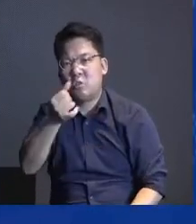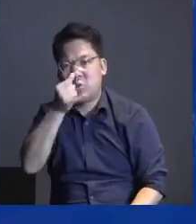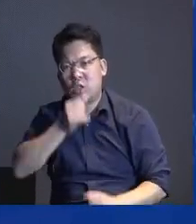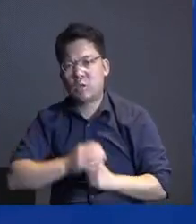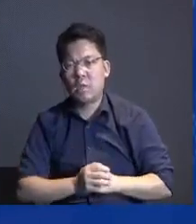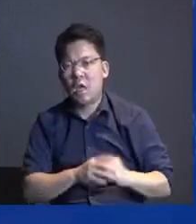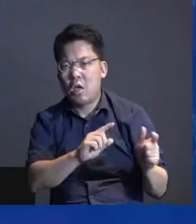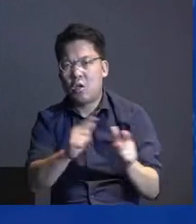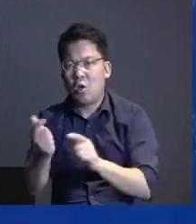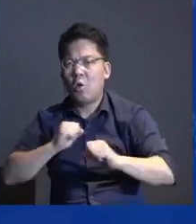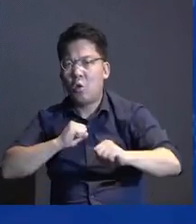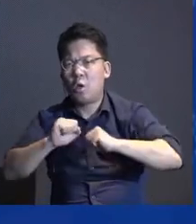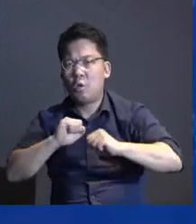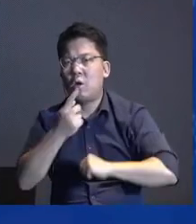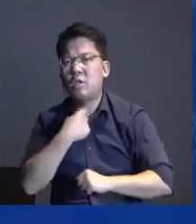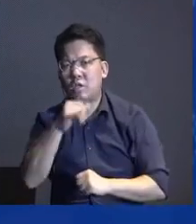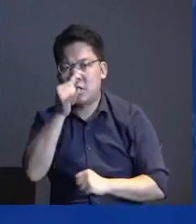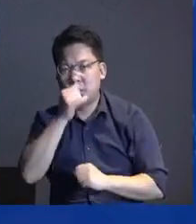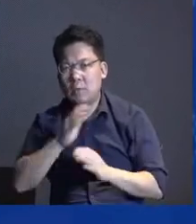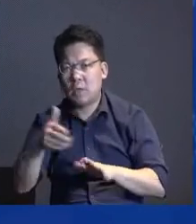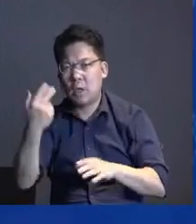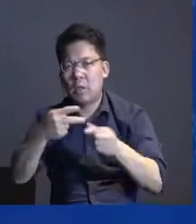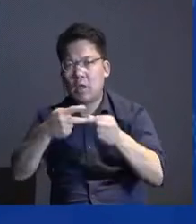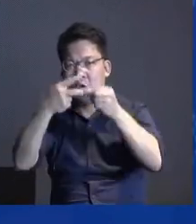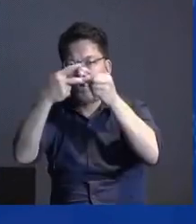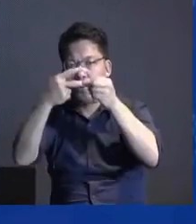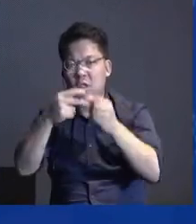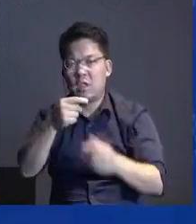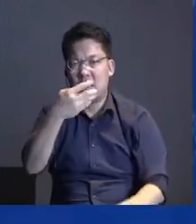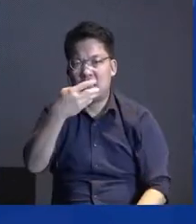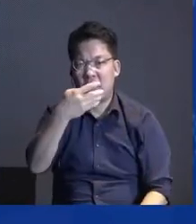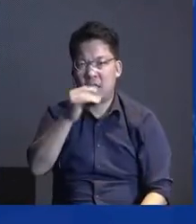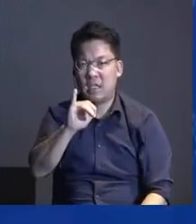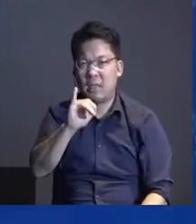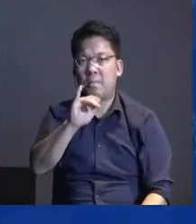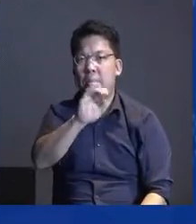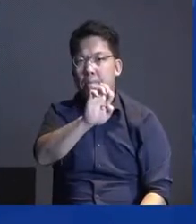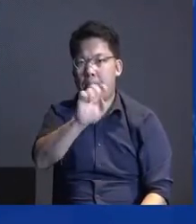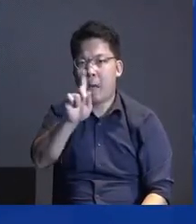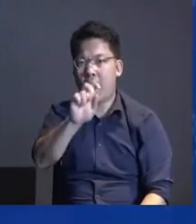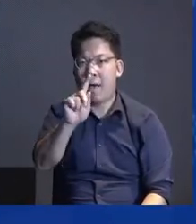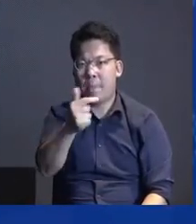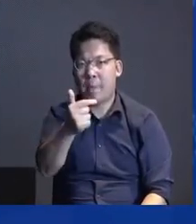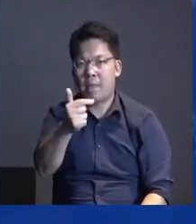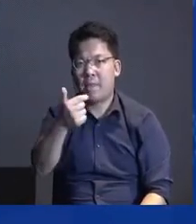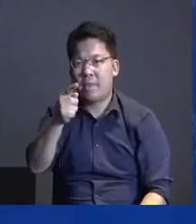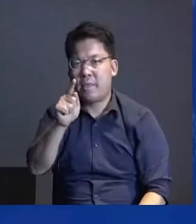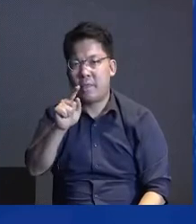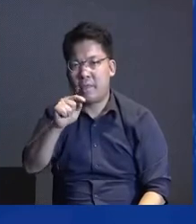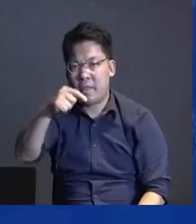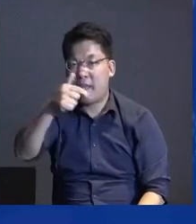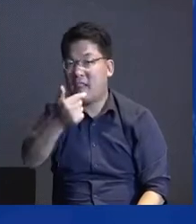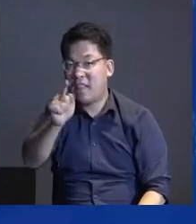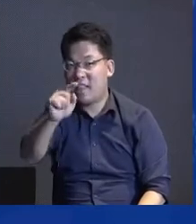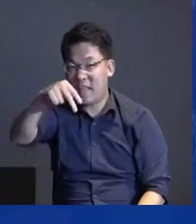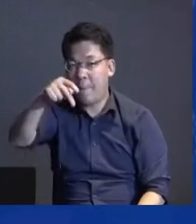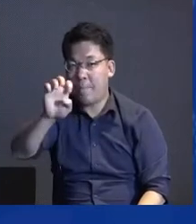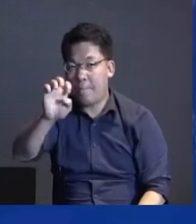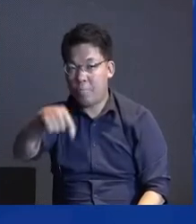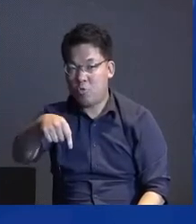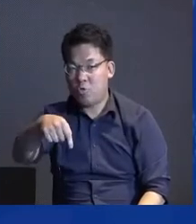speaker is Ms. Titina Nakpu. She's a MD in Thailand in one of